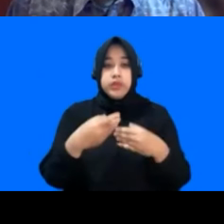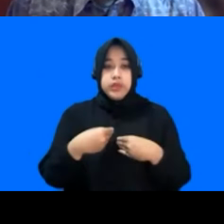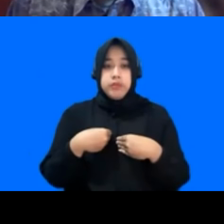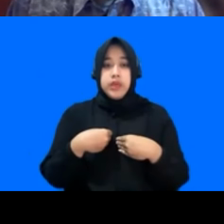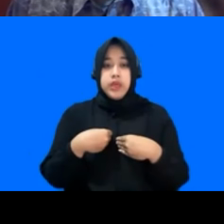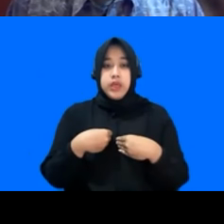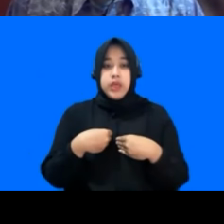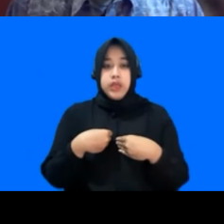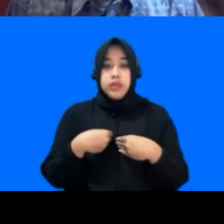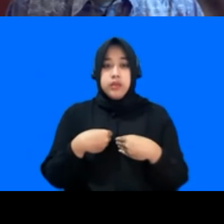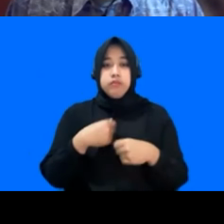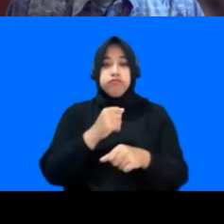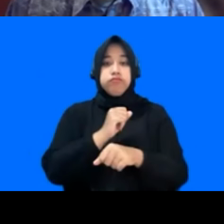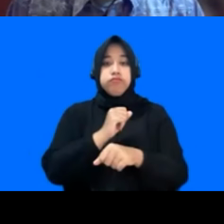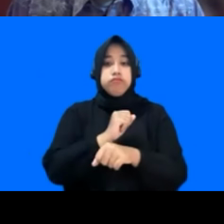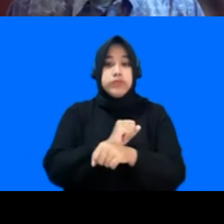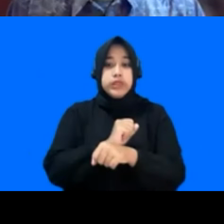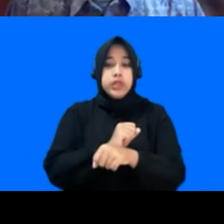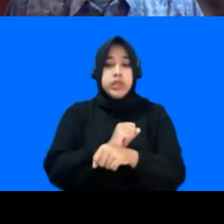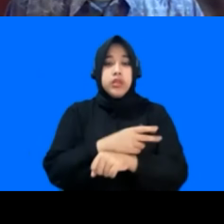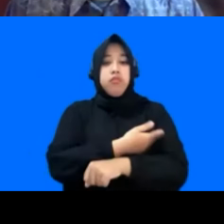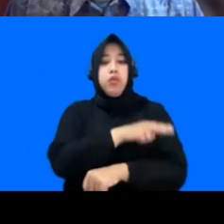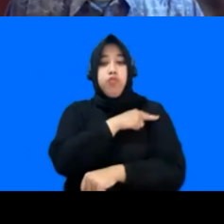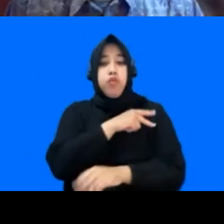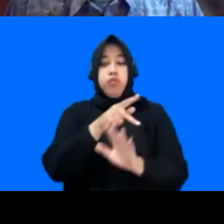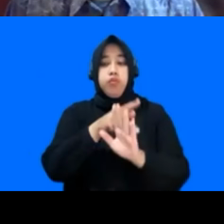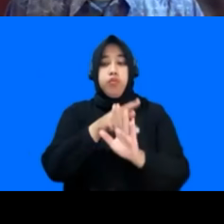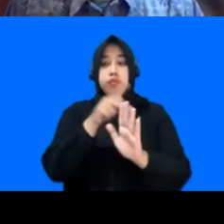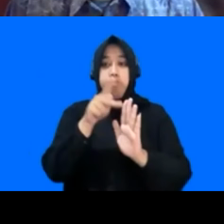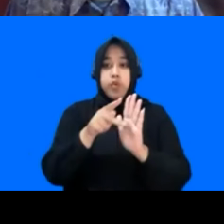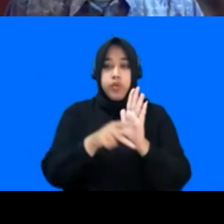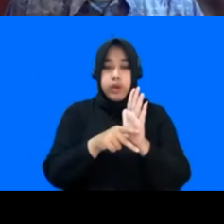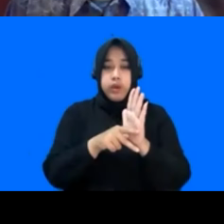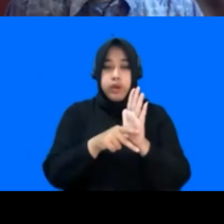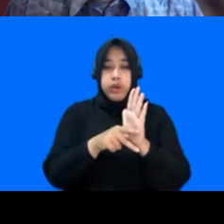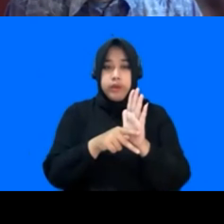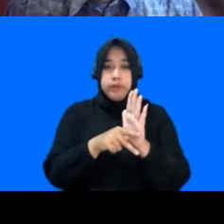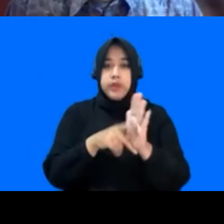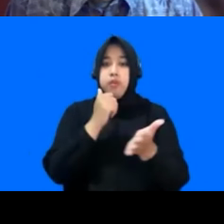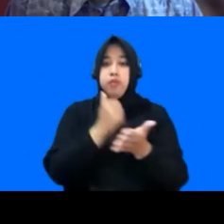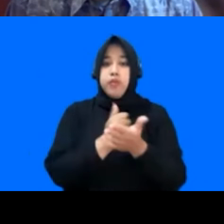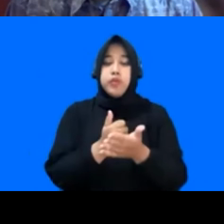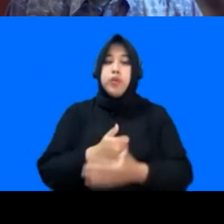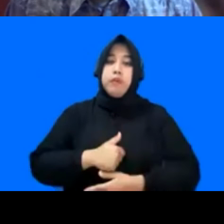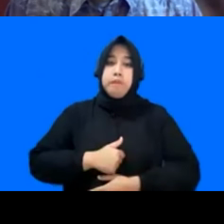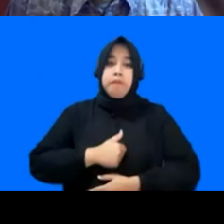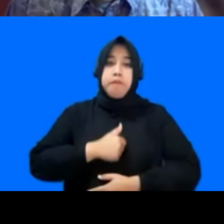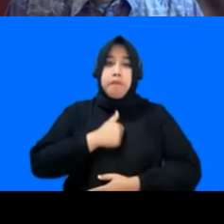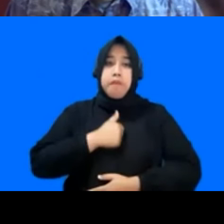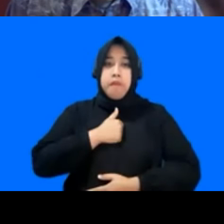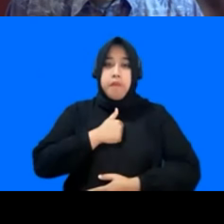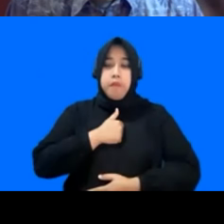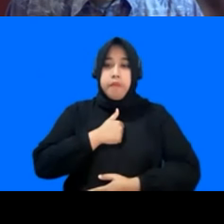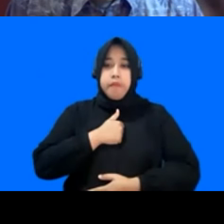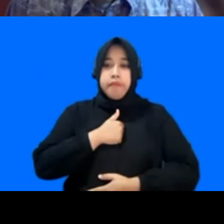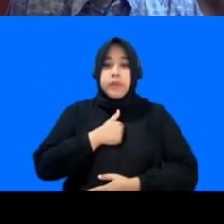the programs that we are very proud of is something that we call the Young